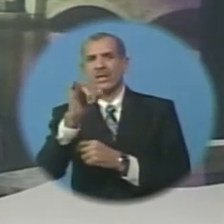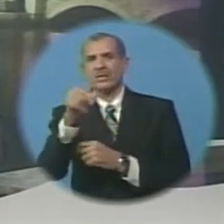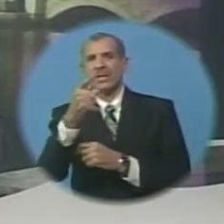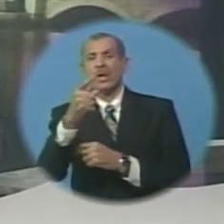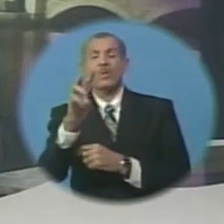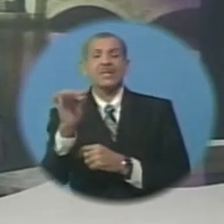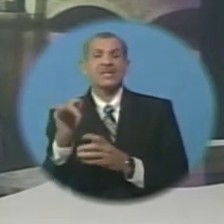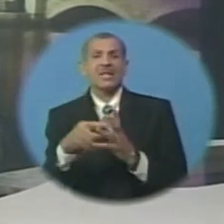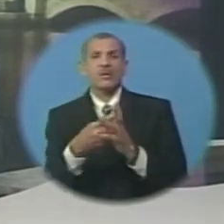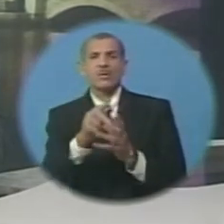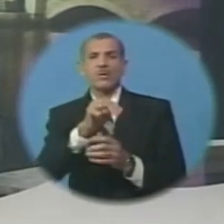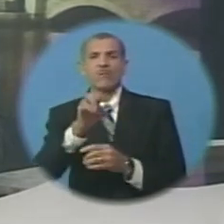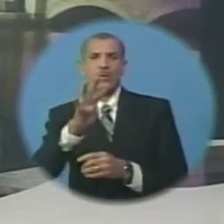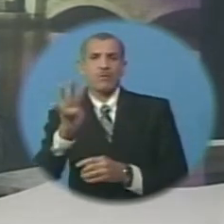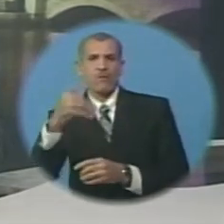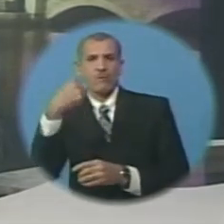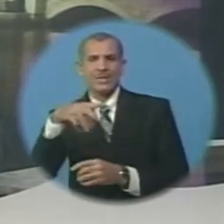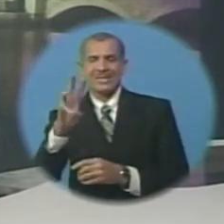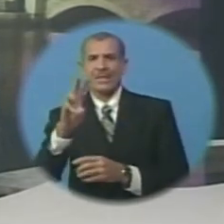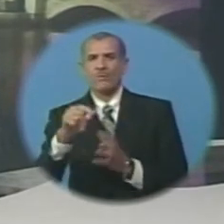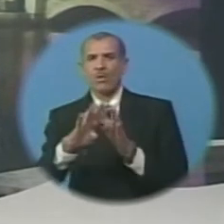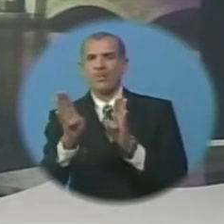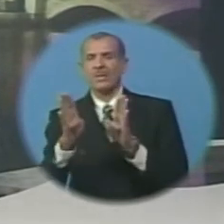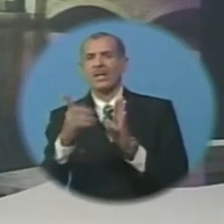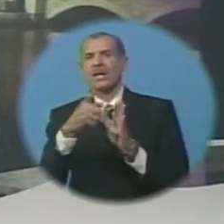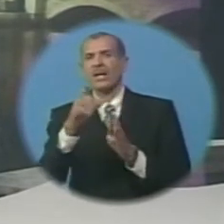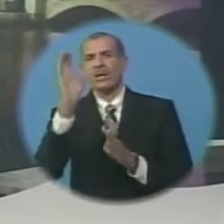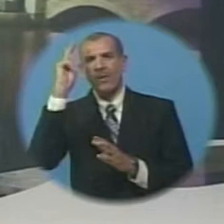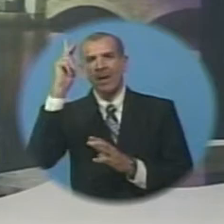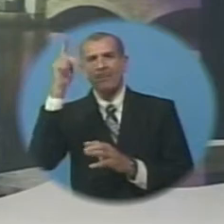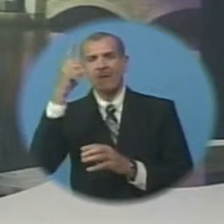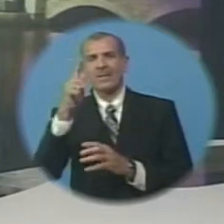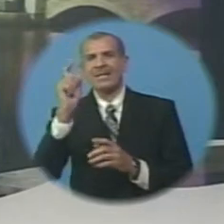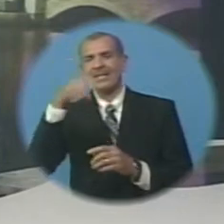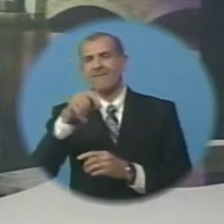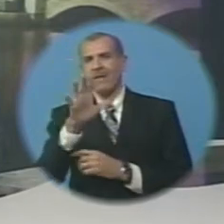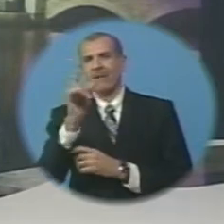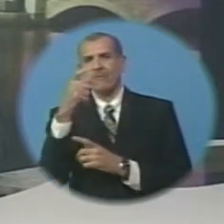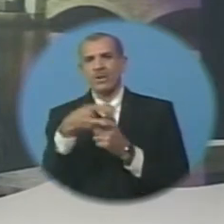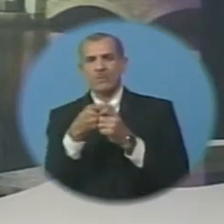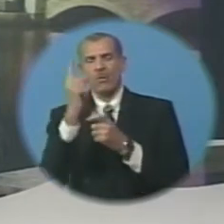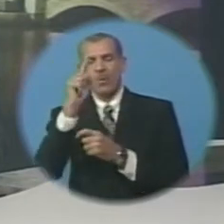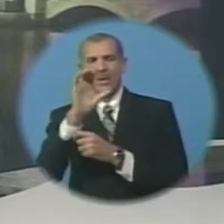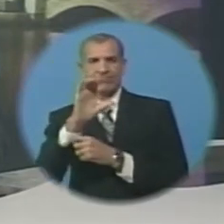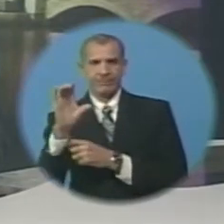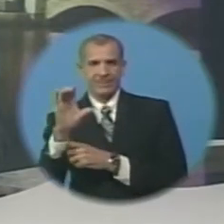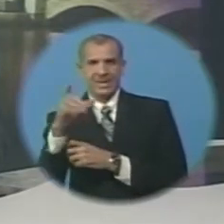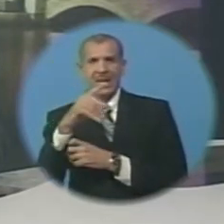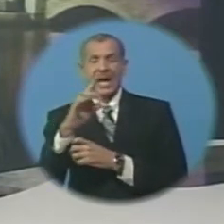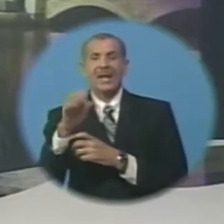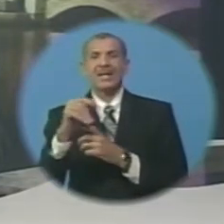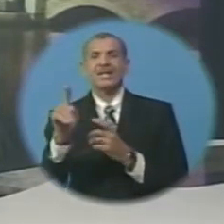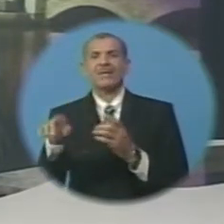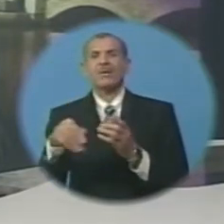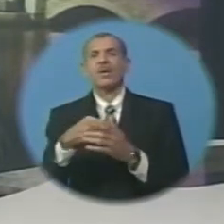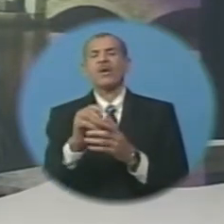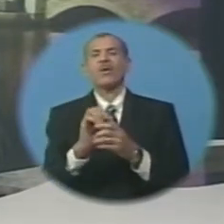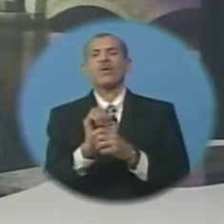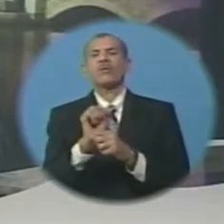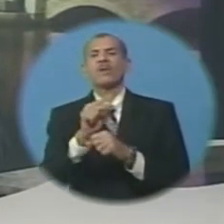244 for 6, with opener Craig Brathwaite needing 5 runs for a century. Well, he eventually made an